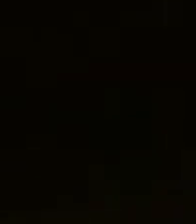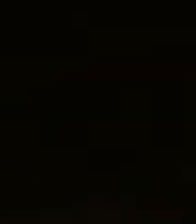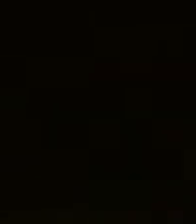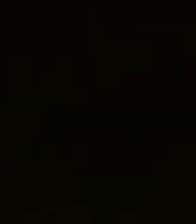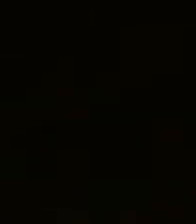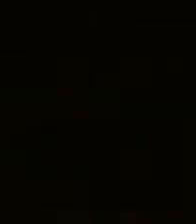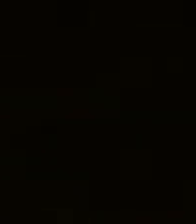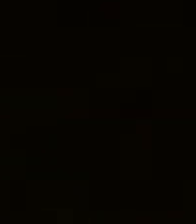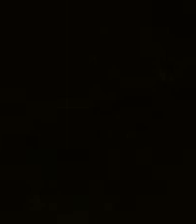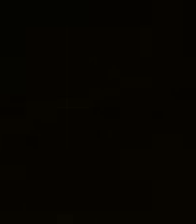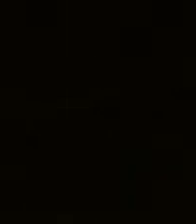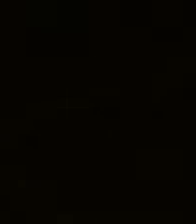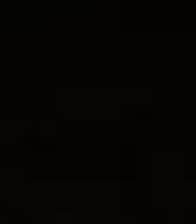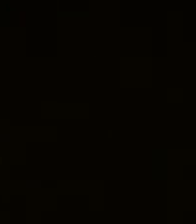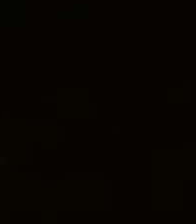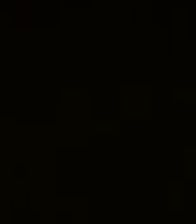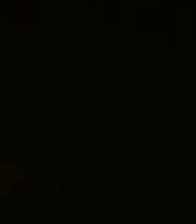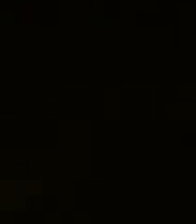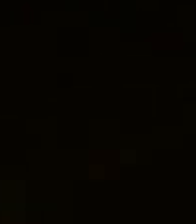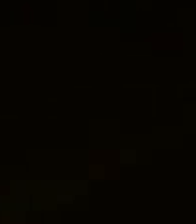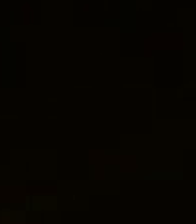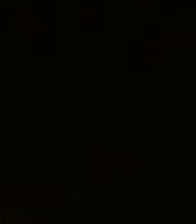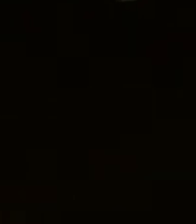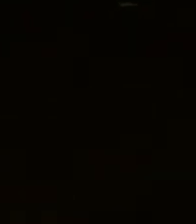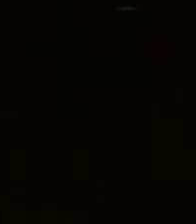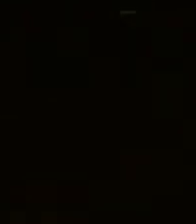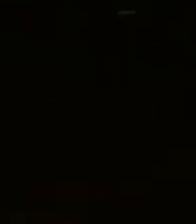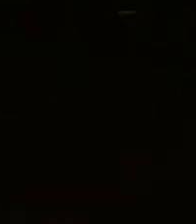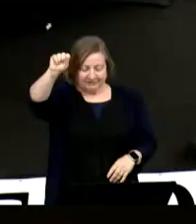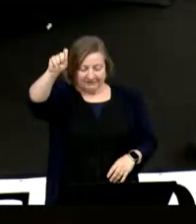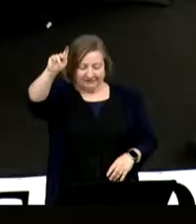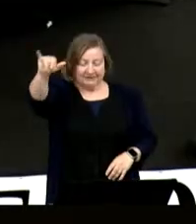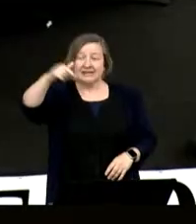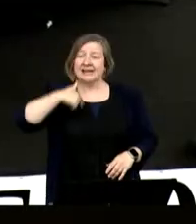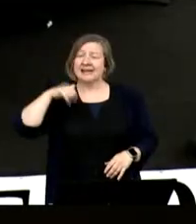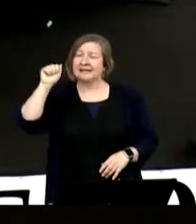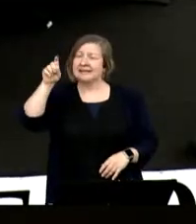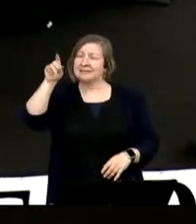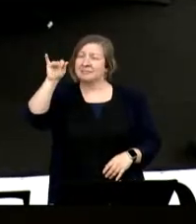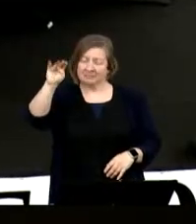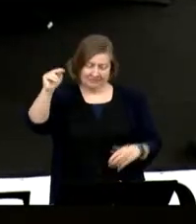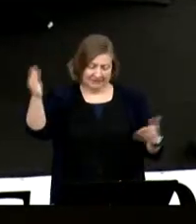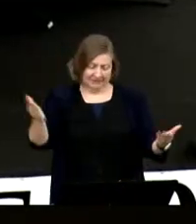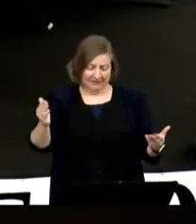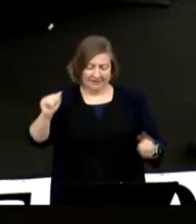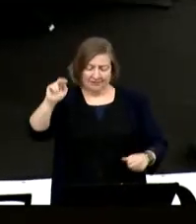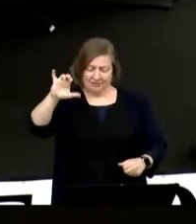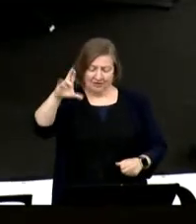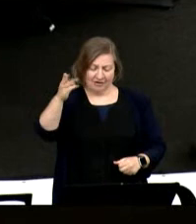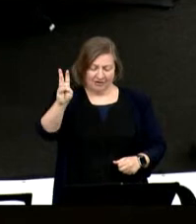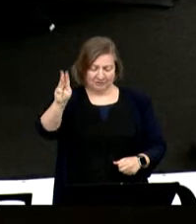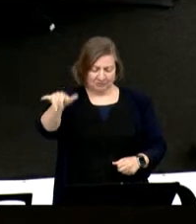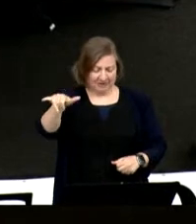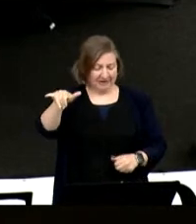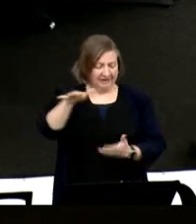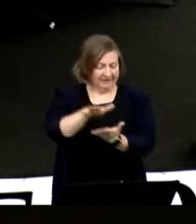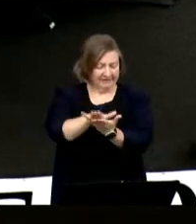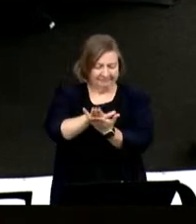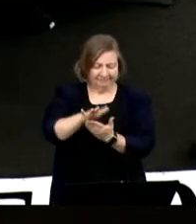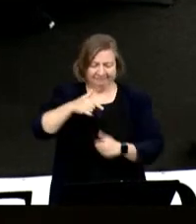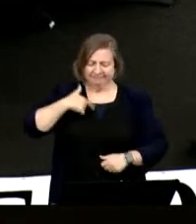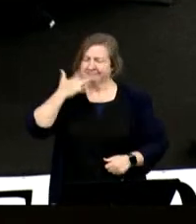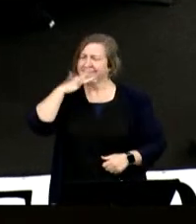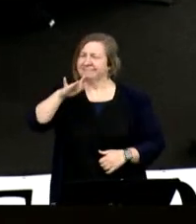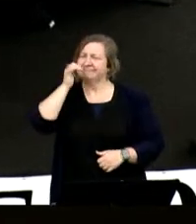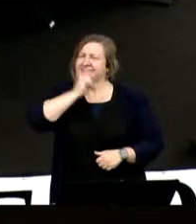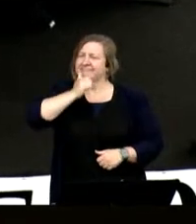Hello, I am Todd Kronofsky. I'm an administrator at Archway Academy, and I am lucky because I get to work every day with these wonderful